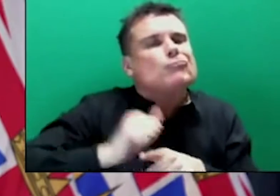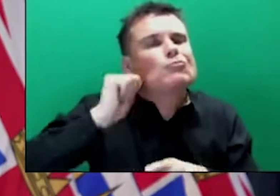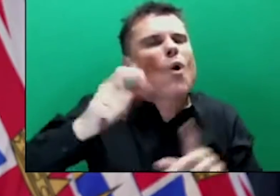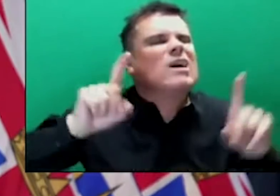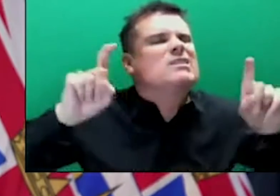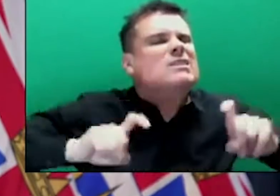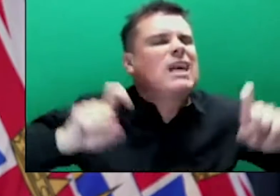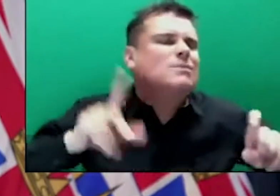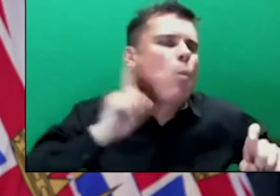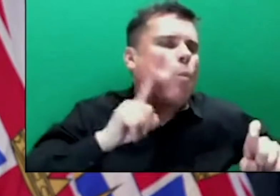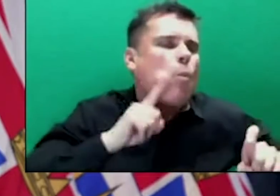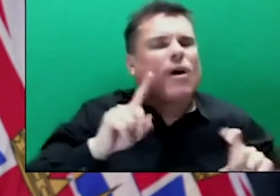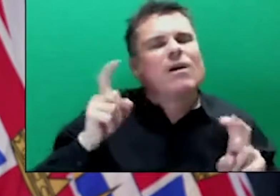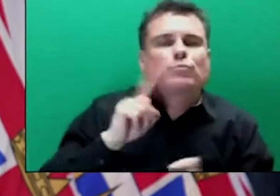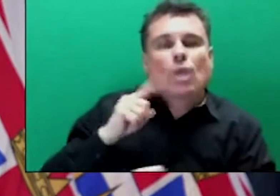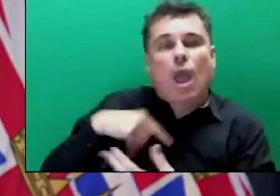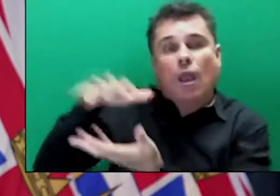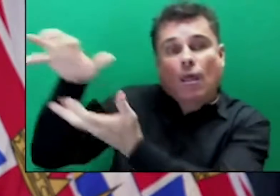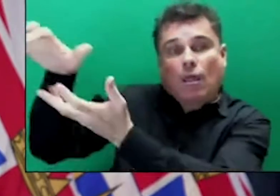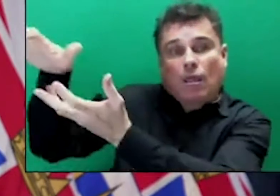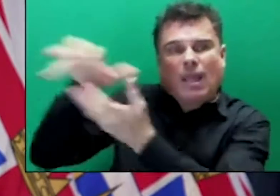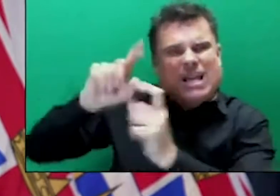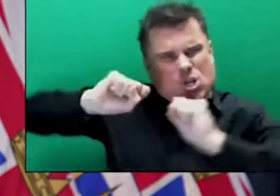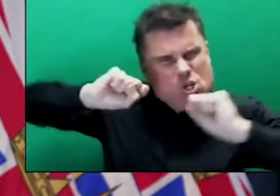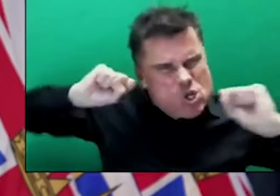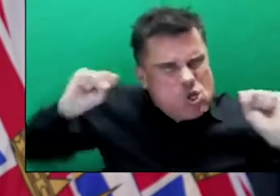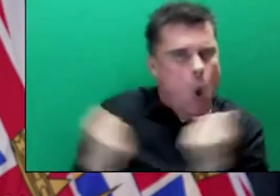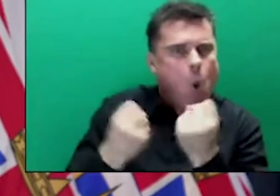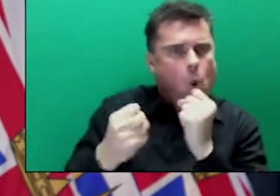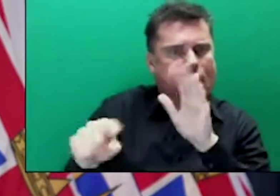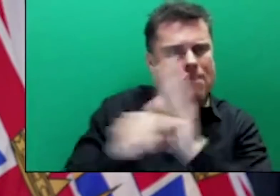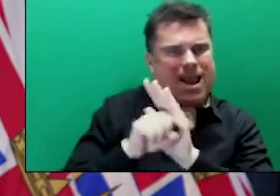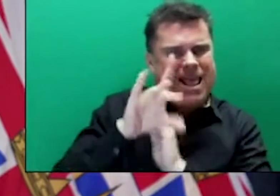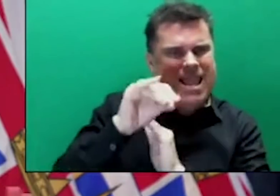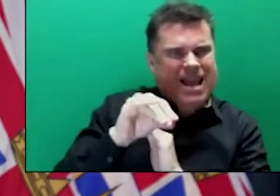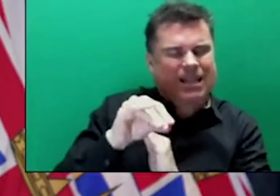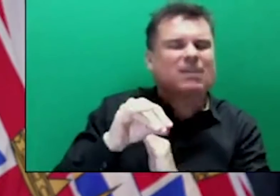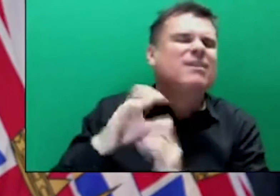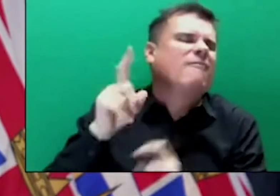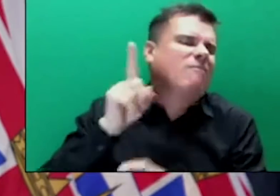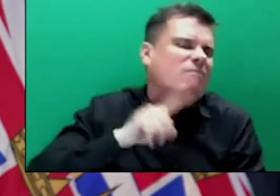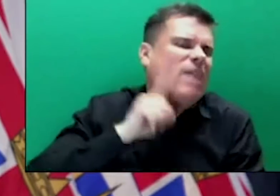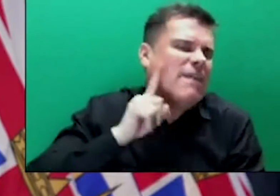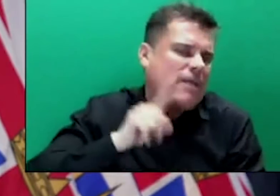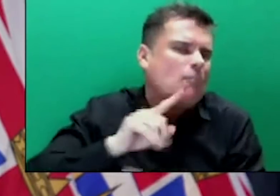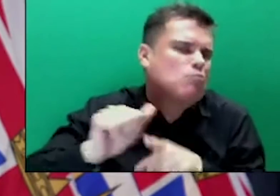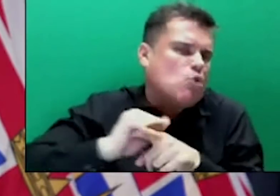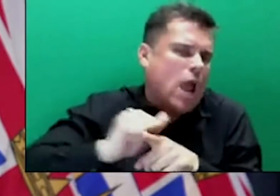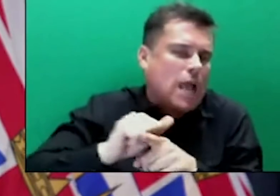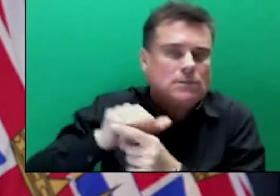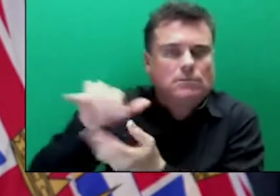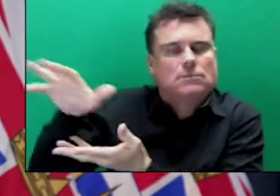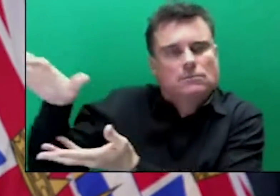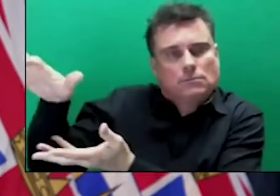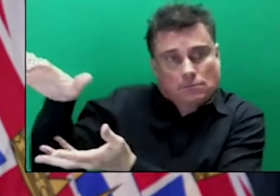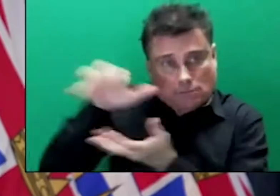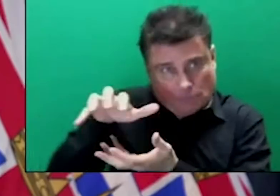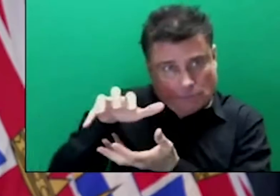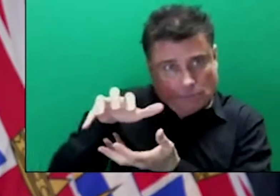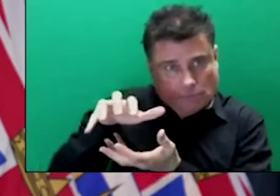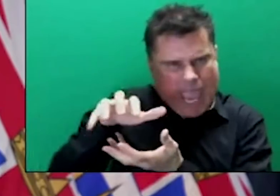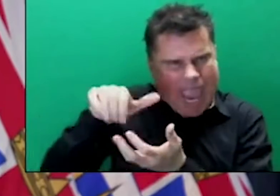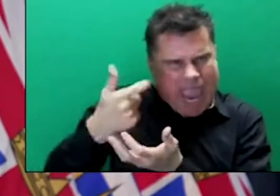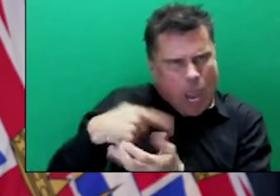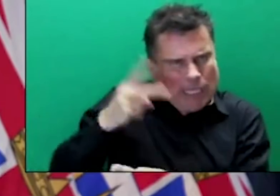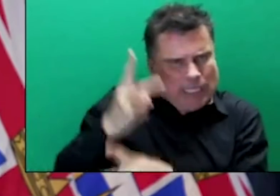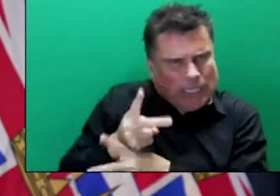have vaccine in them at this point, but they will have the dry ice, and we'll be going through all of the procedures that are needed to safely handle